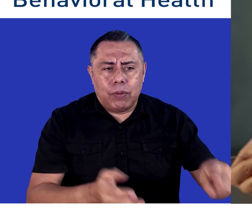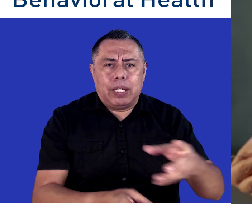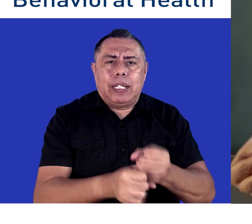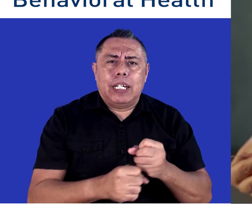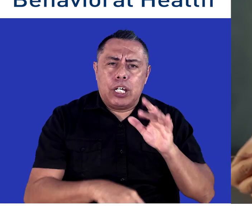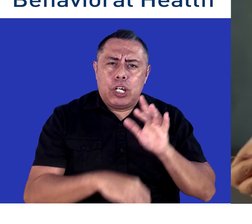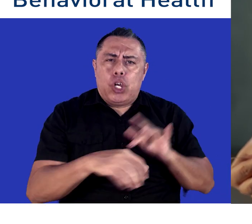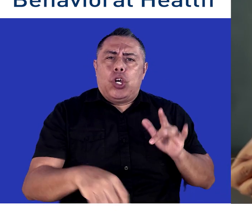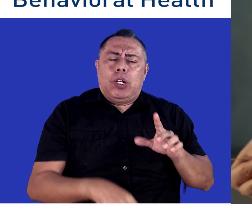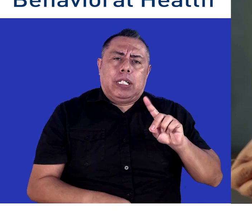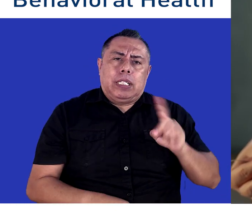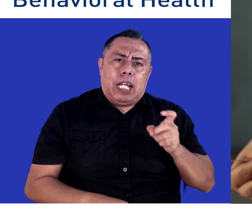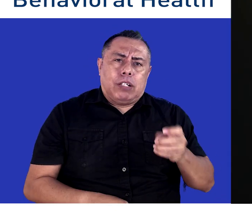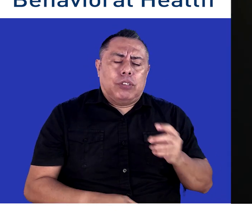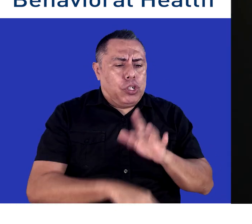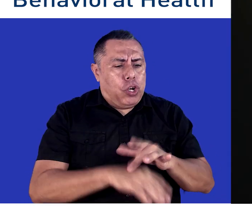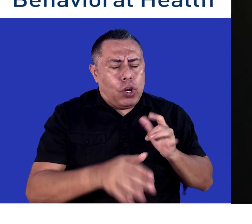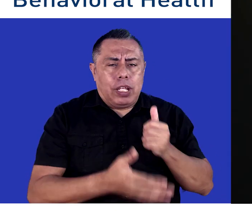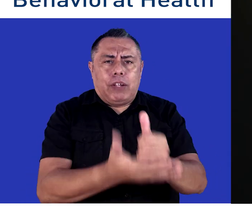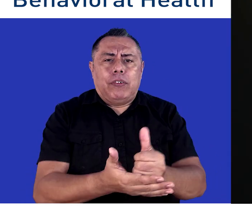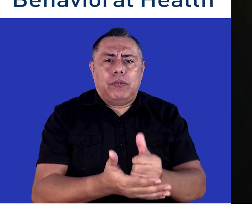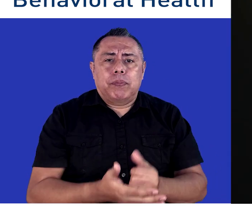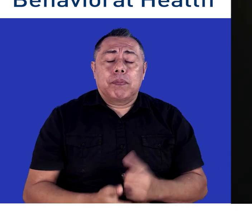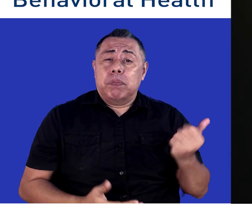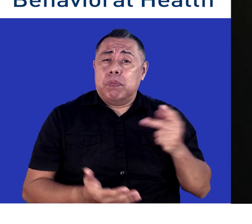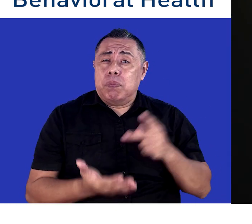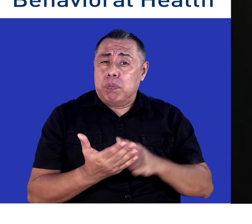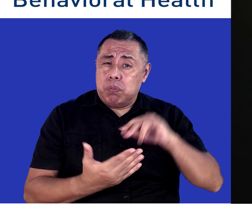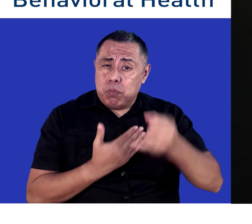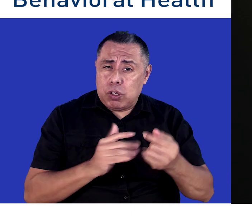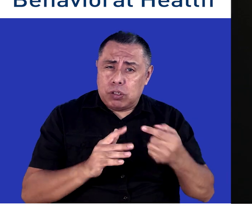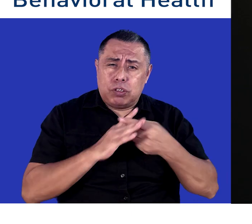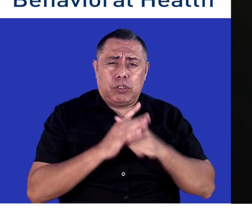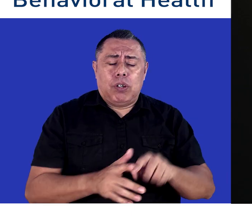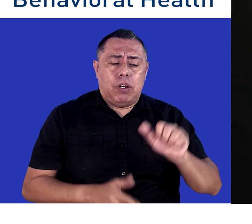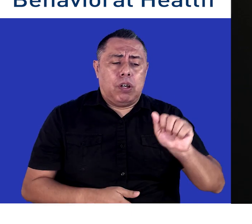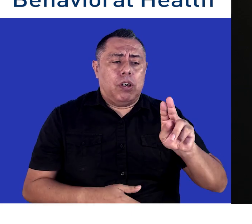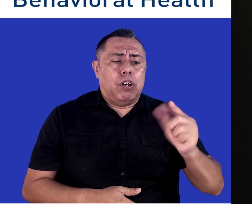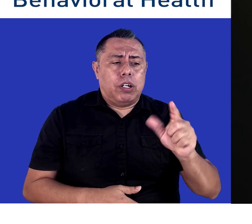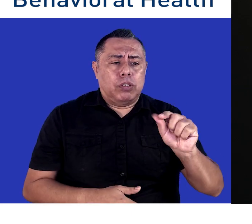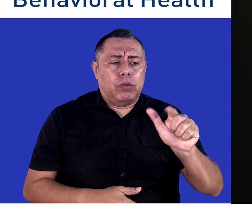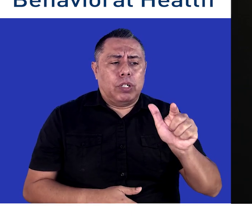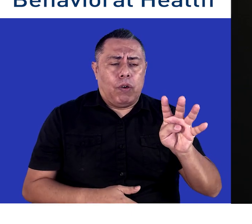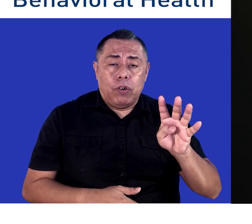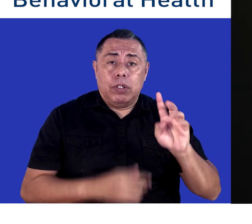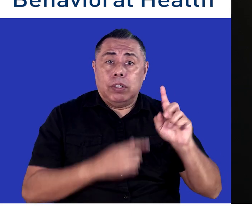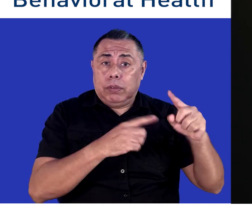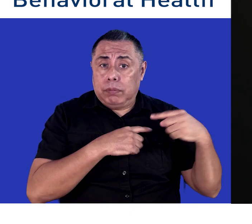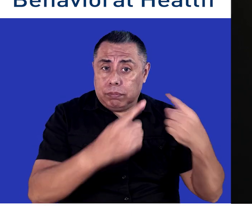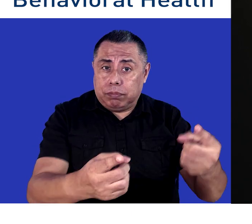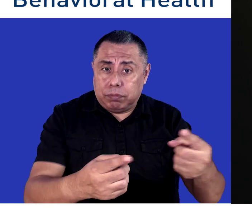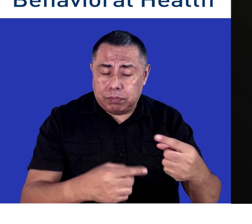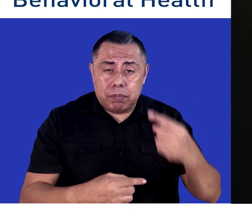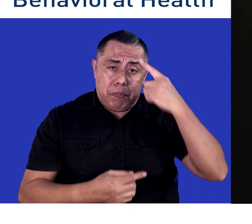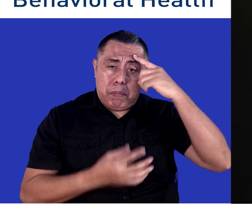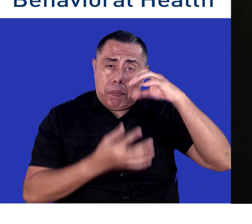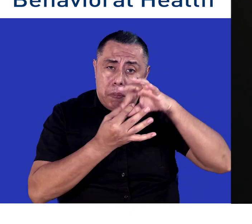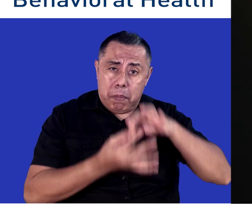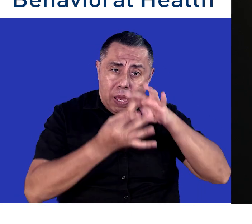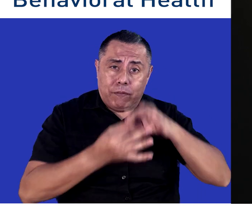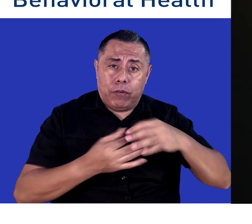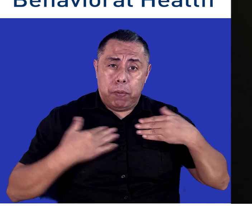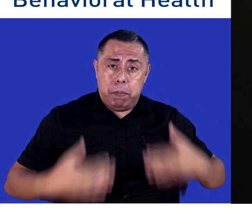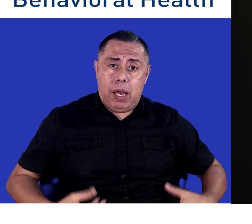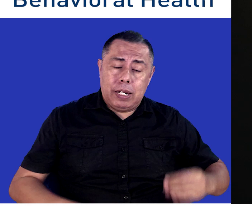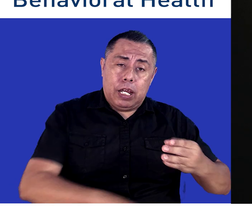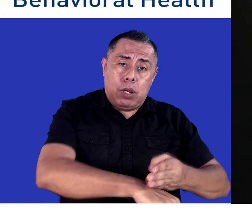early diagnosis and intervention. Early implementation of the project started in August of 2024. Since then, the